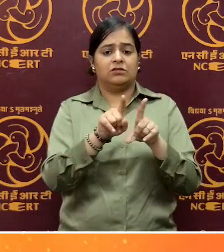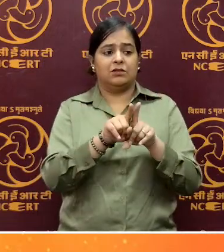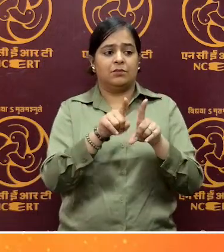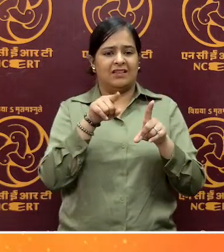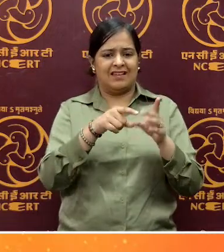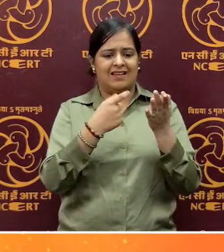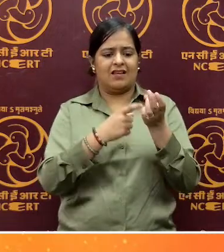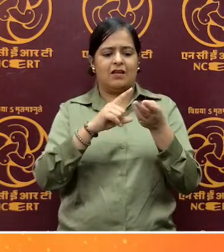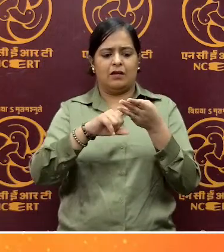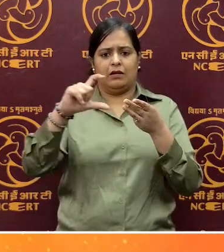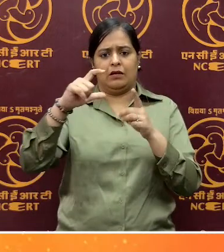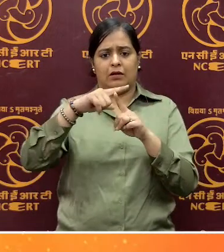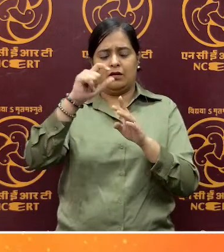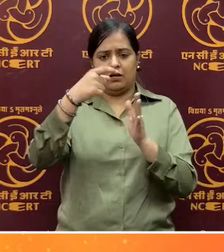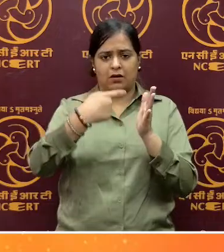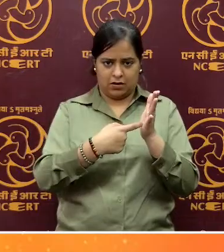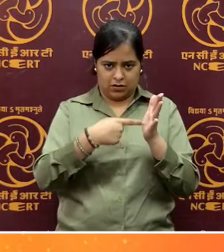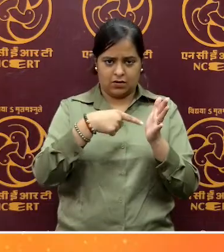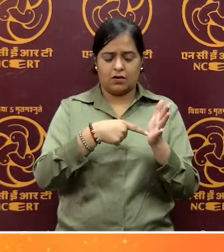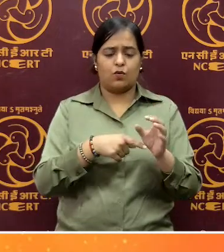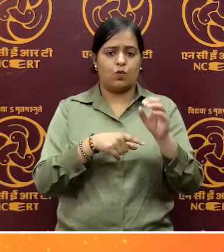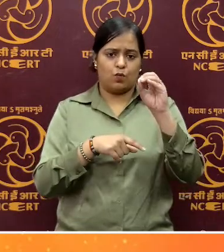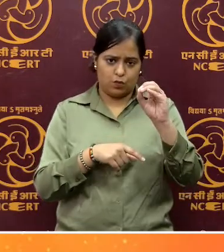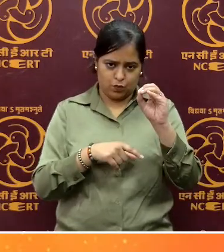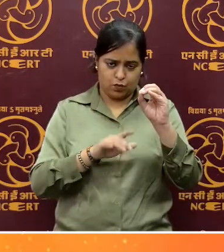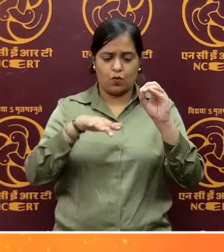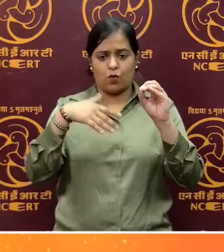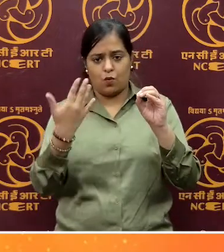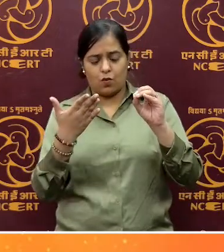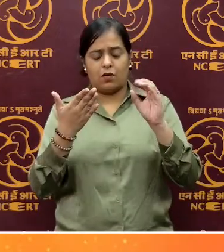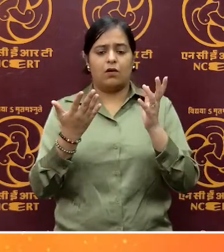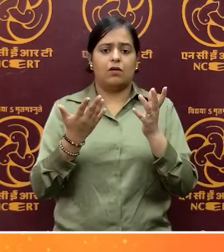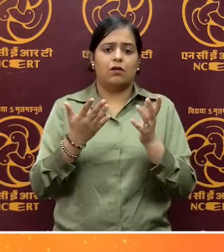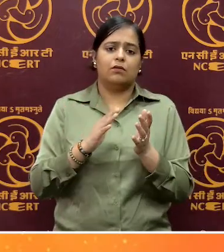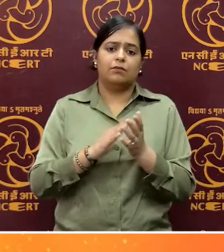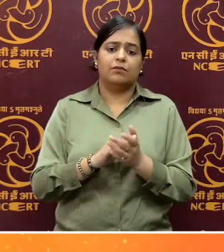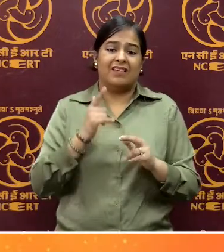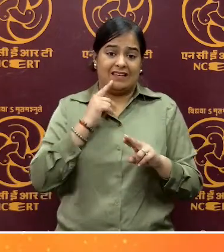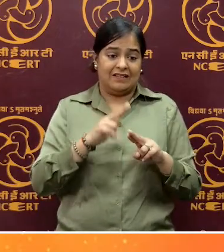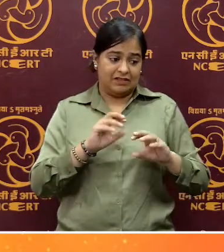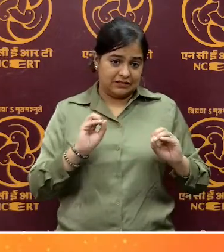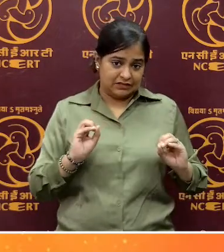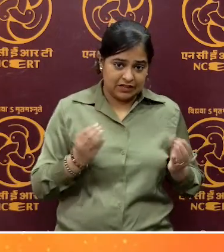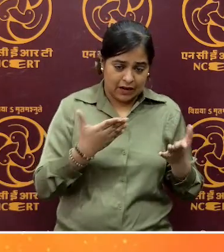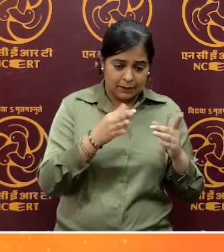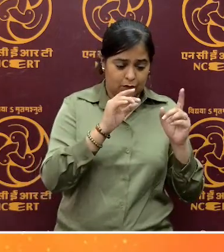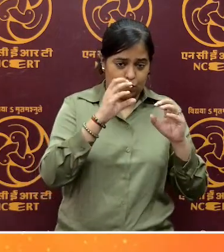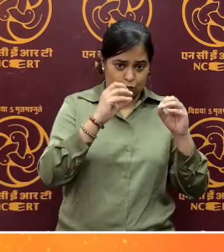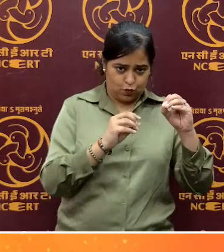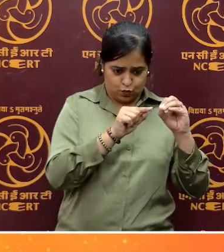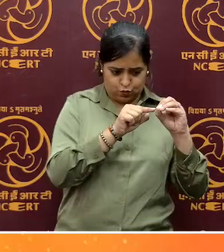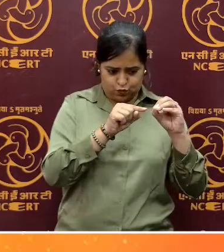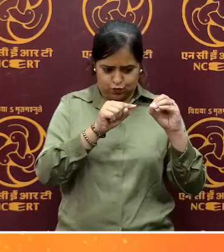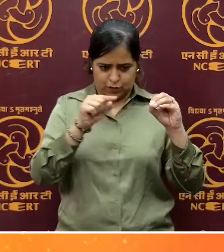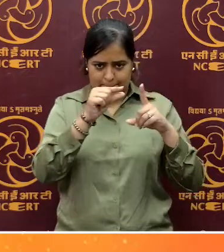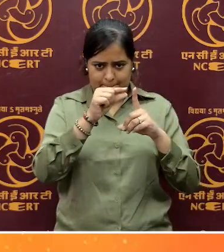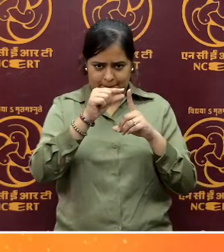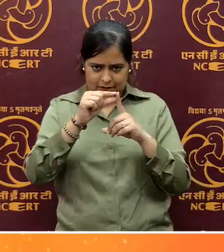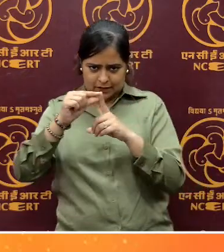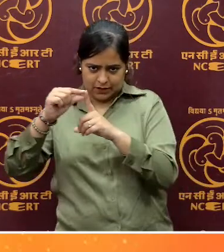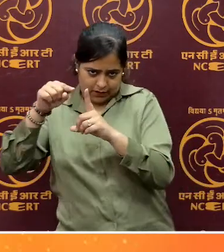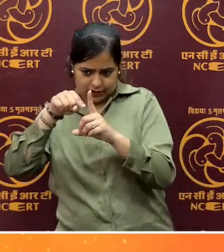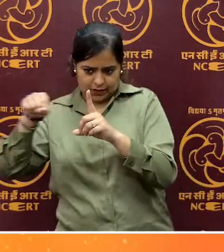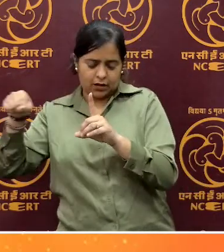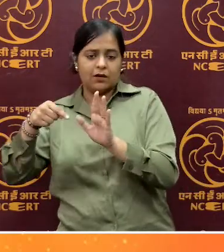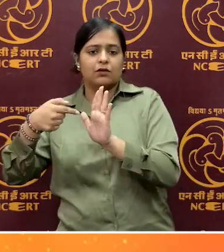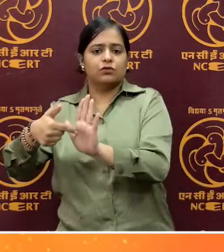vector quantity O, and it start, if it is going towards P, so we represent this way.